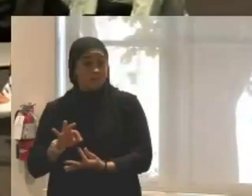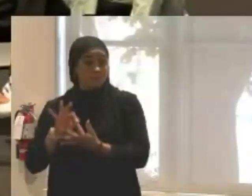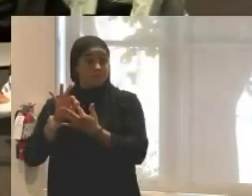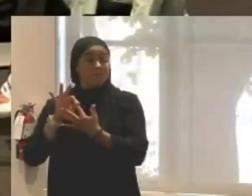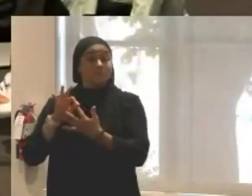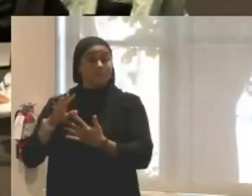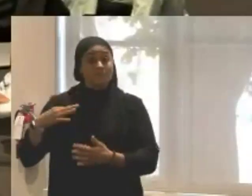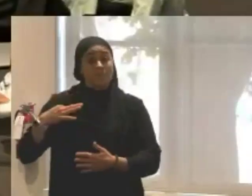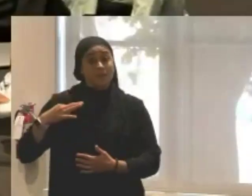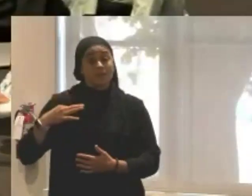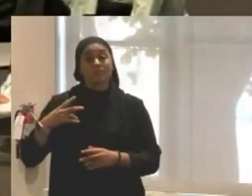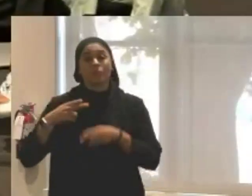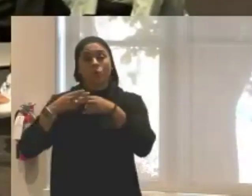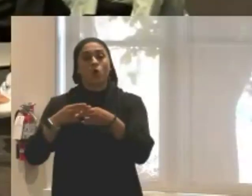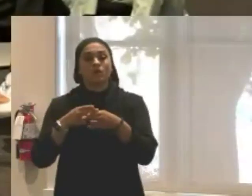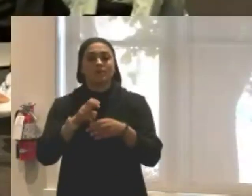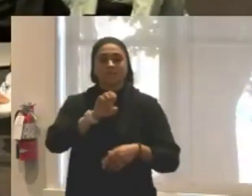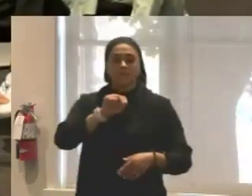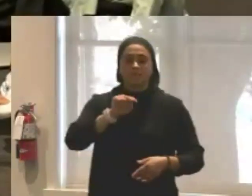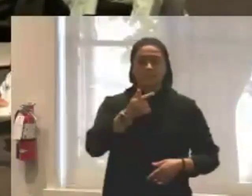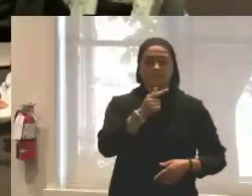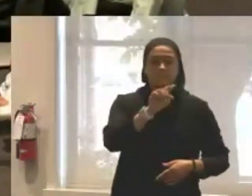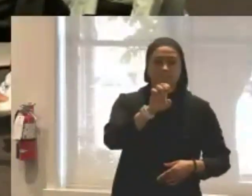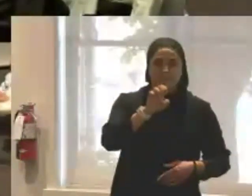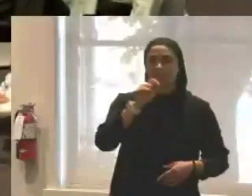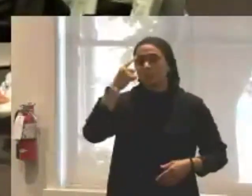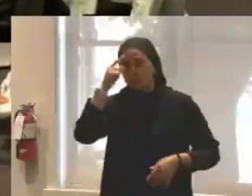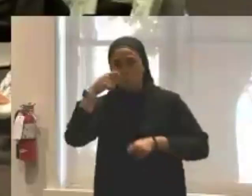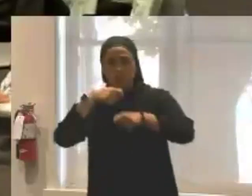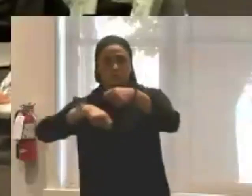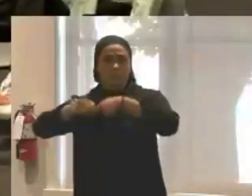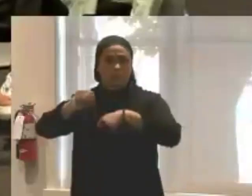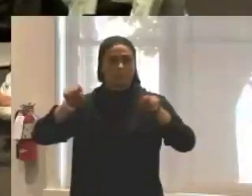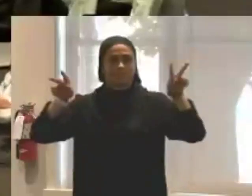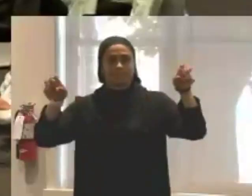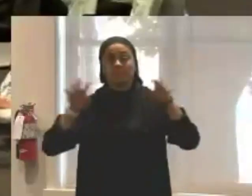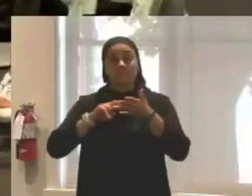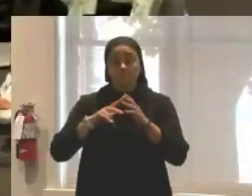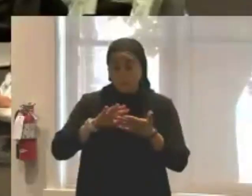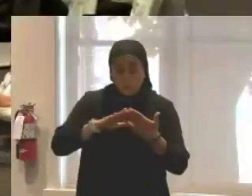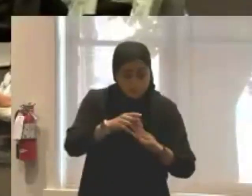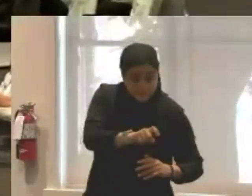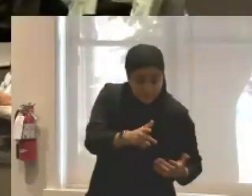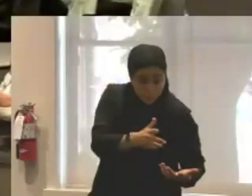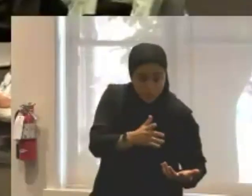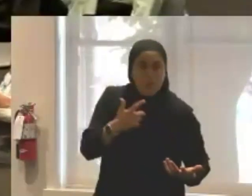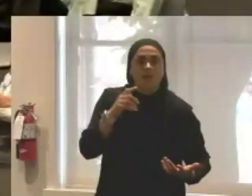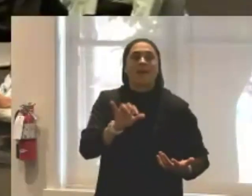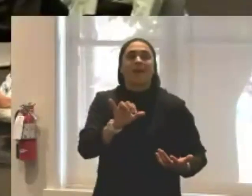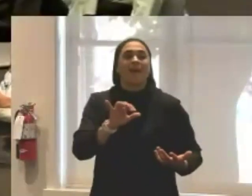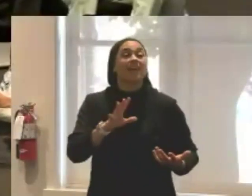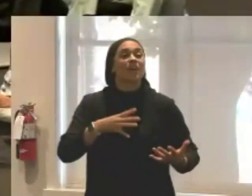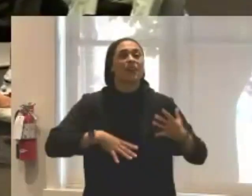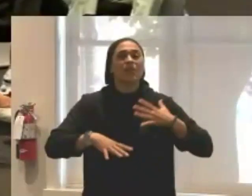did a series called Engage for Change, which was looking at the community. What does the community need? We realized